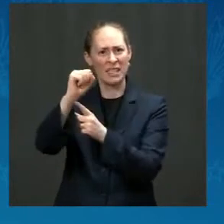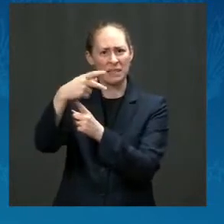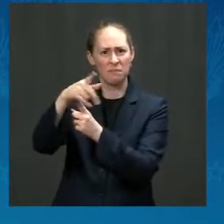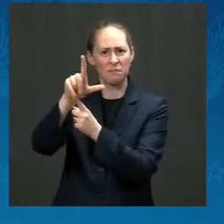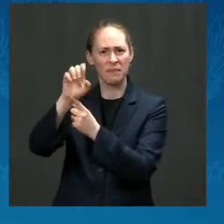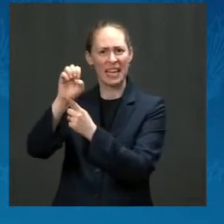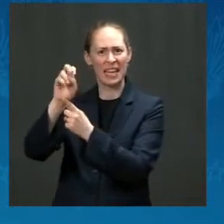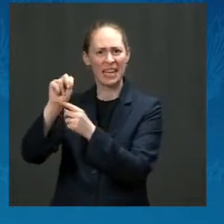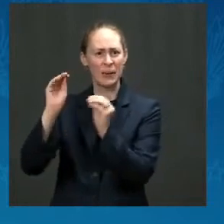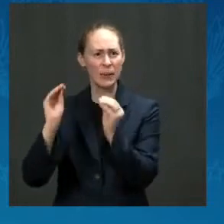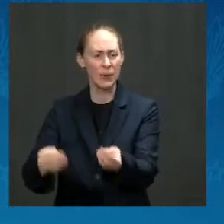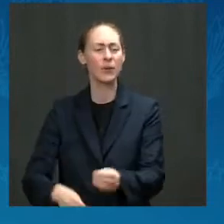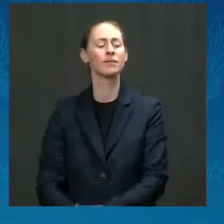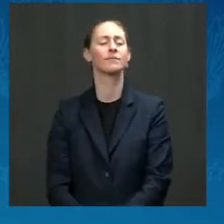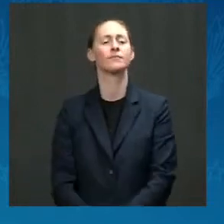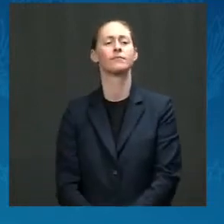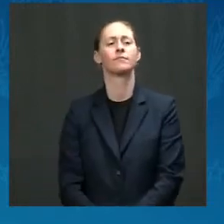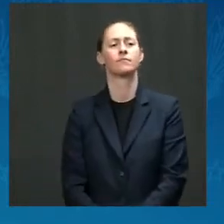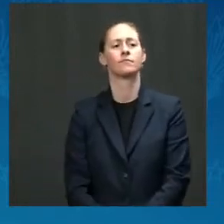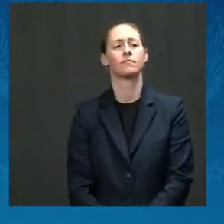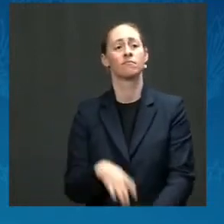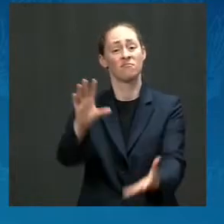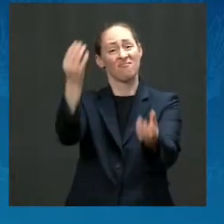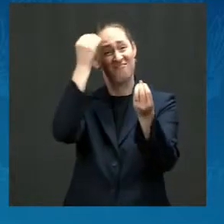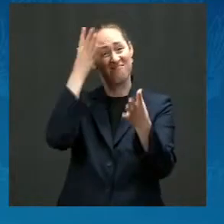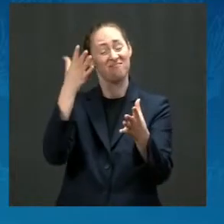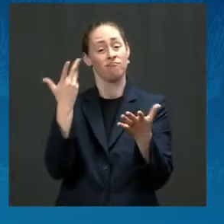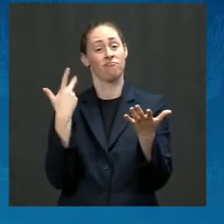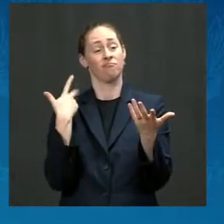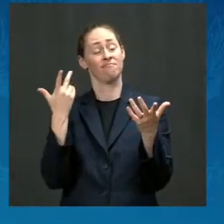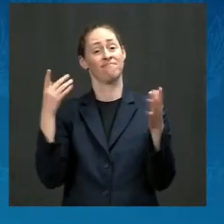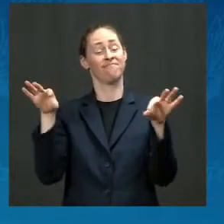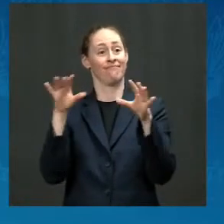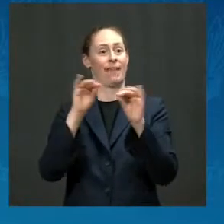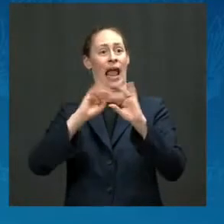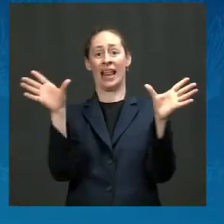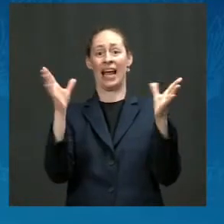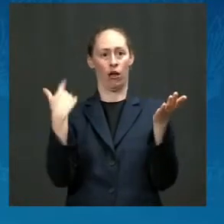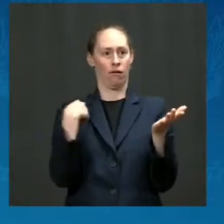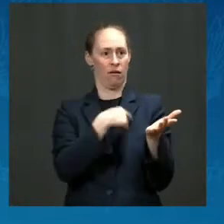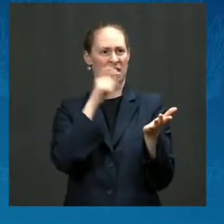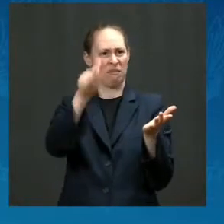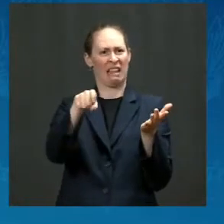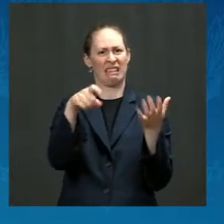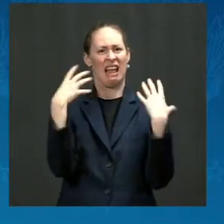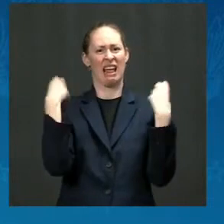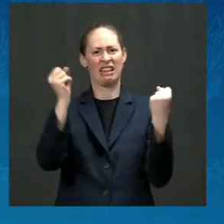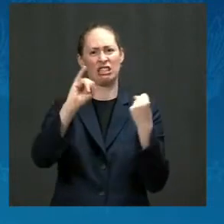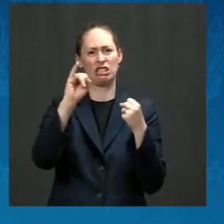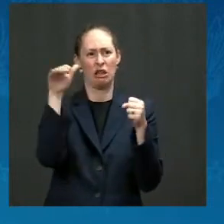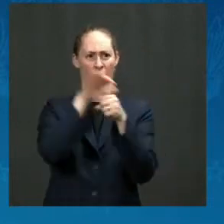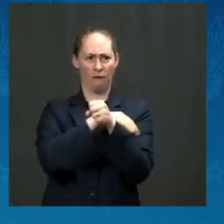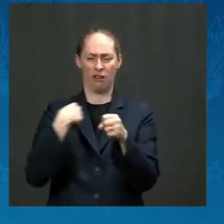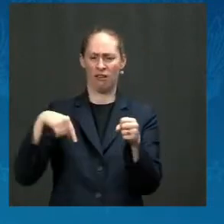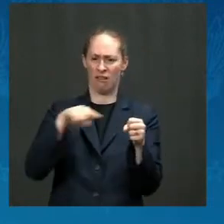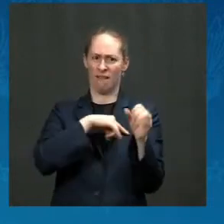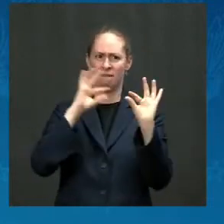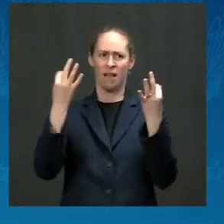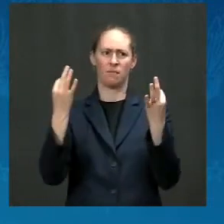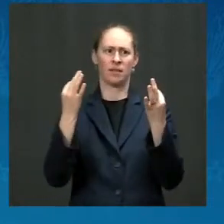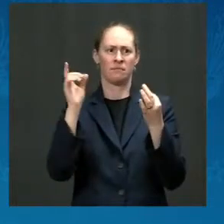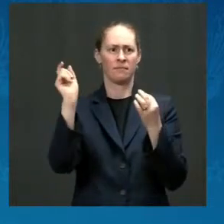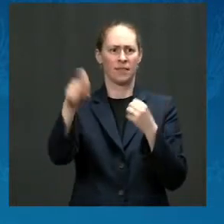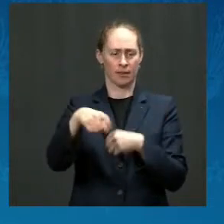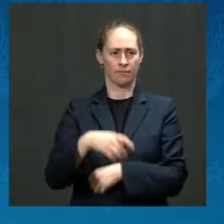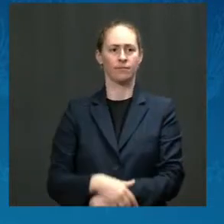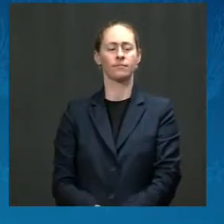Affordable Care Act to ensure that we can access that health care. Simon recently became eligible for a Medicaid waiver thanks to the